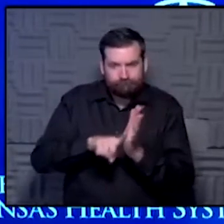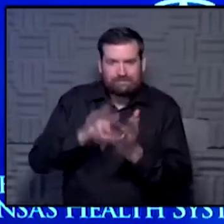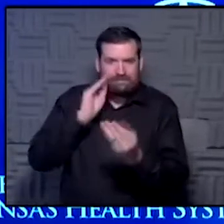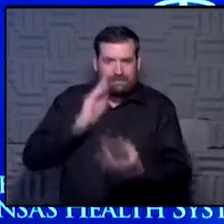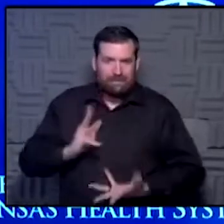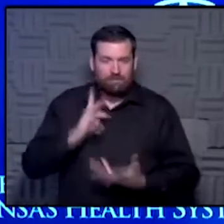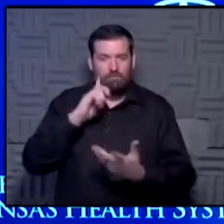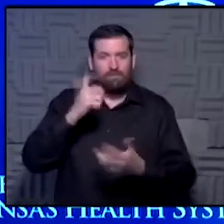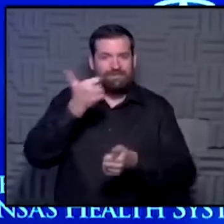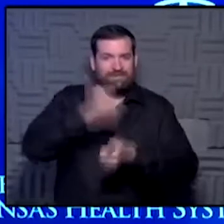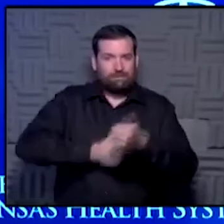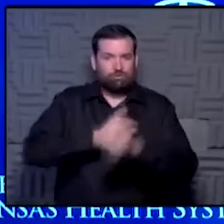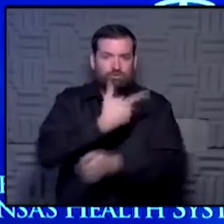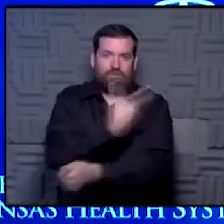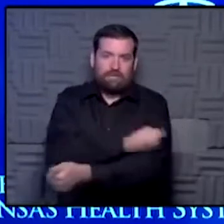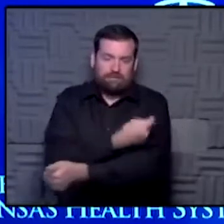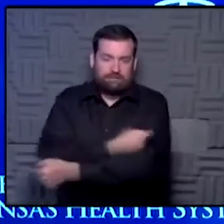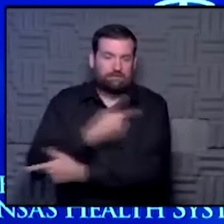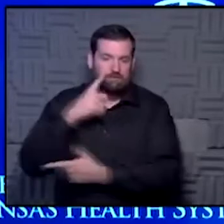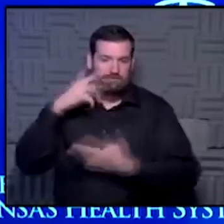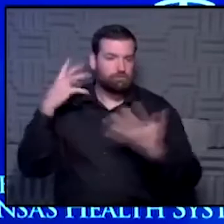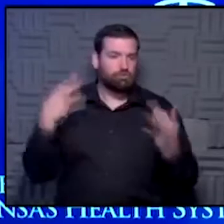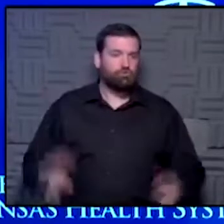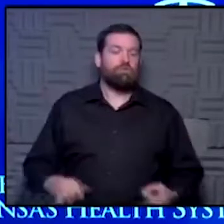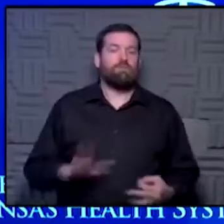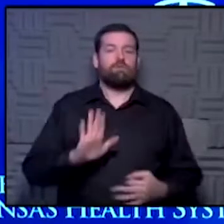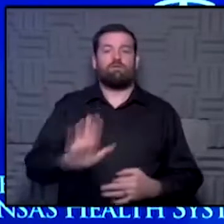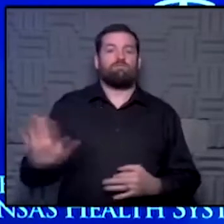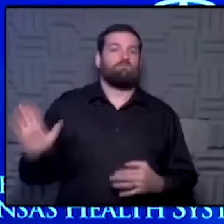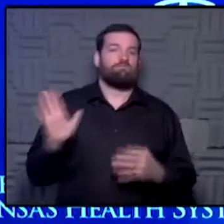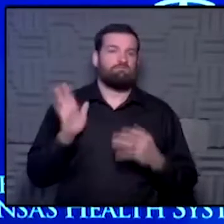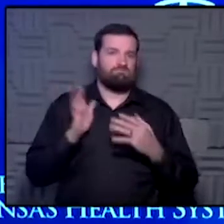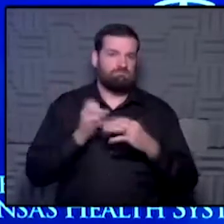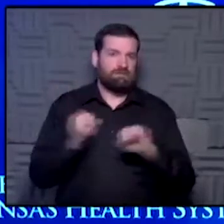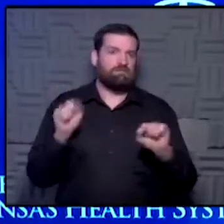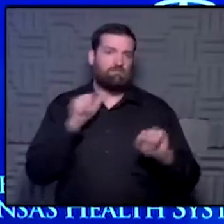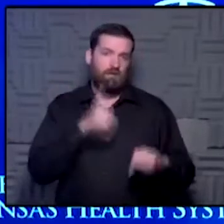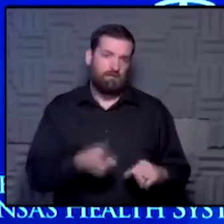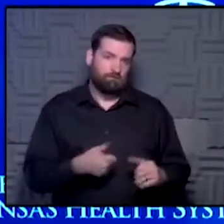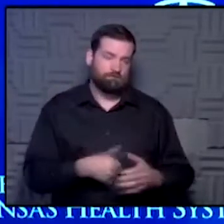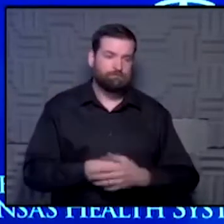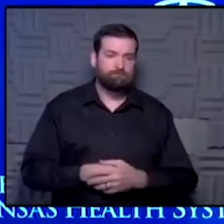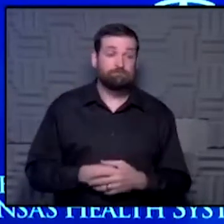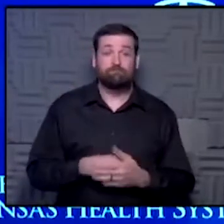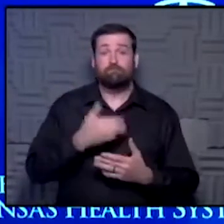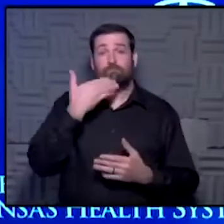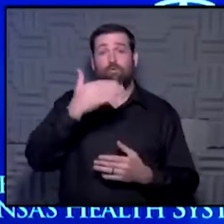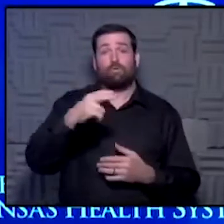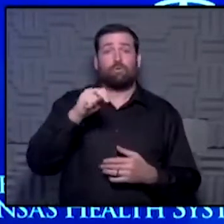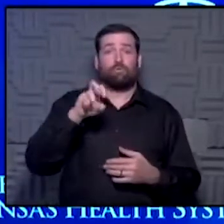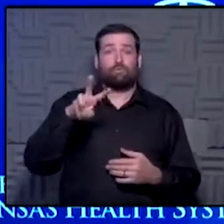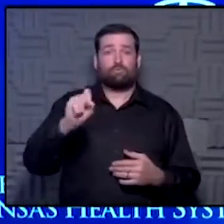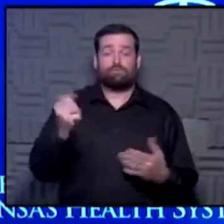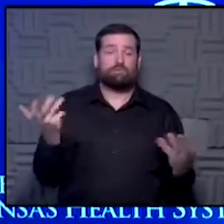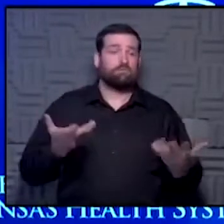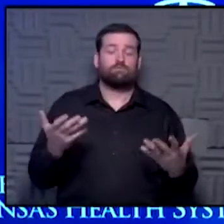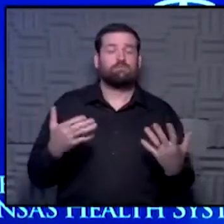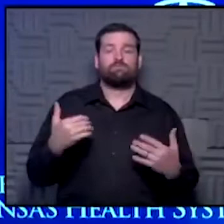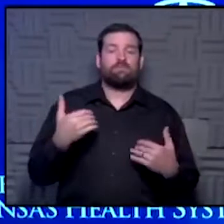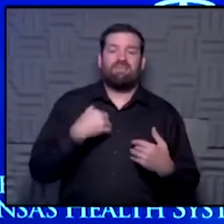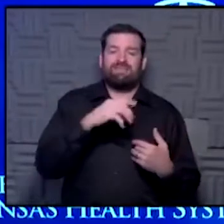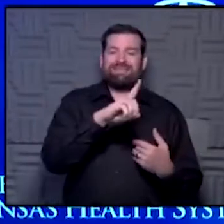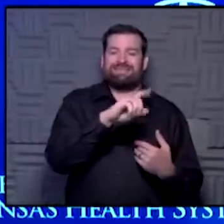the vaccines to make a determination of its level of safety. The good news is that there are what's called data